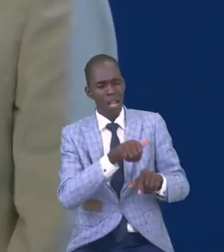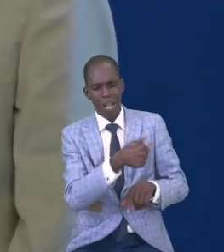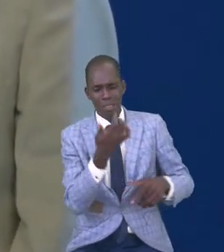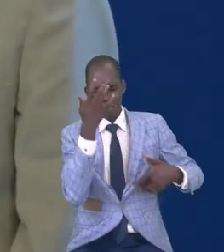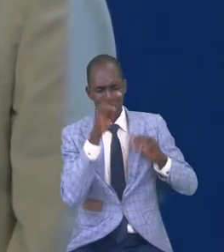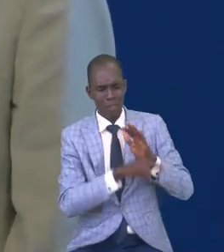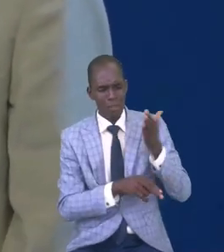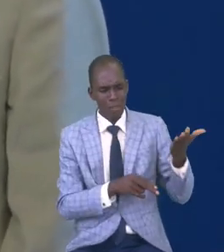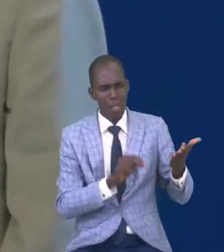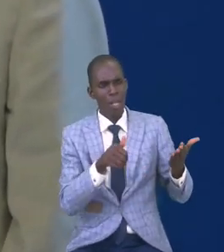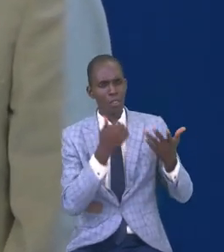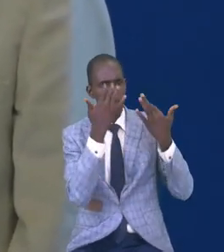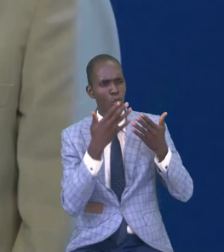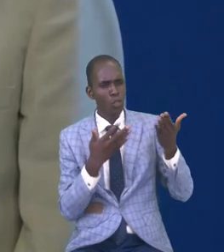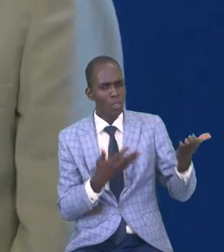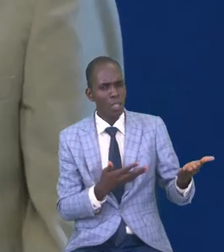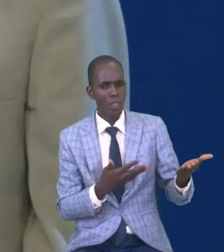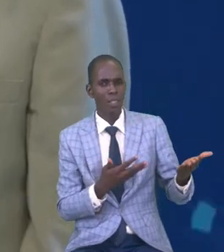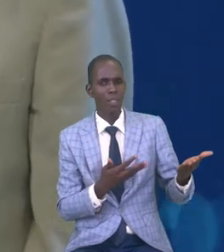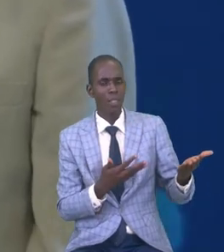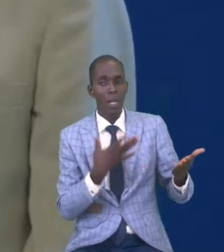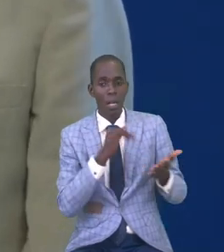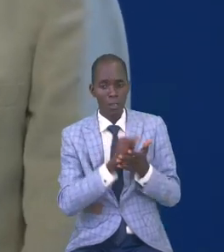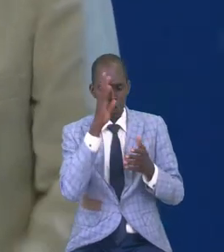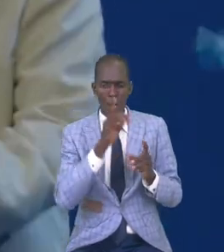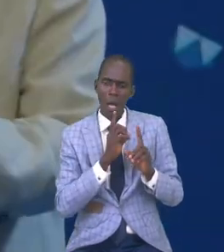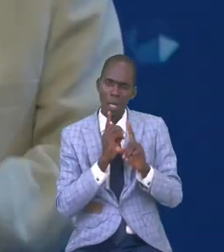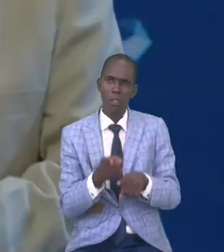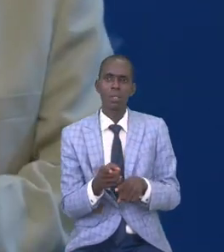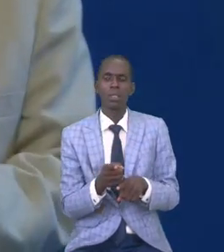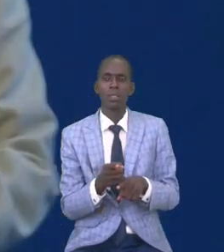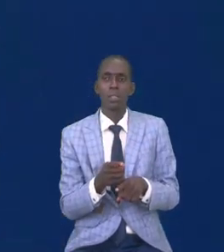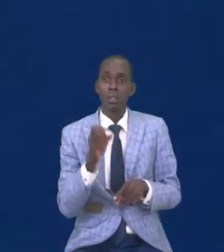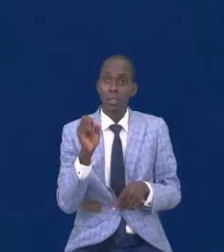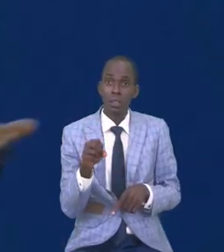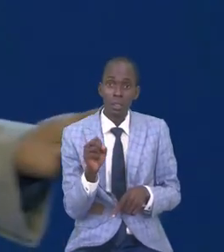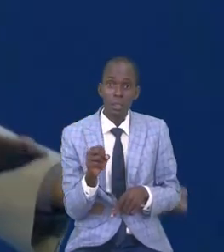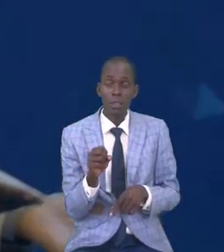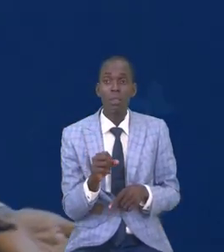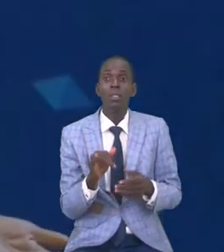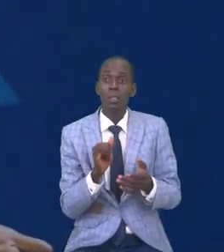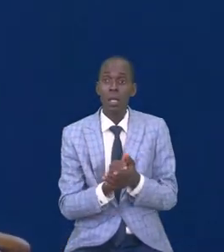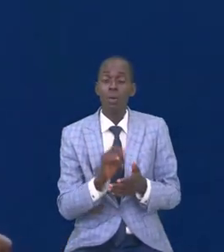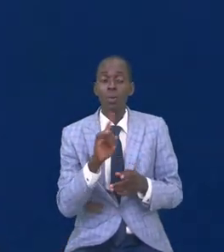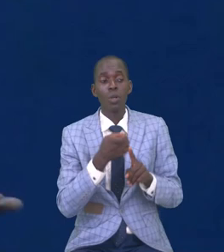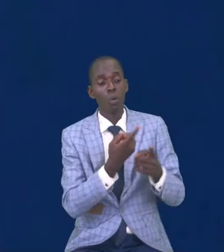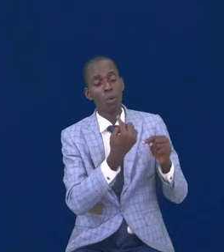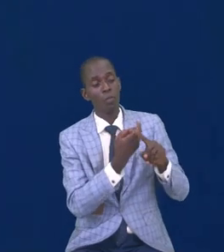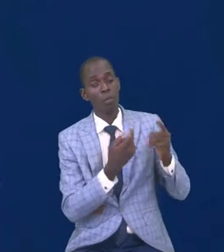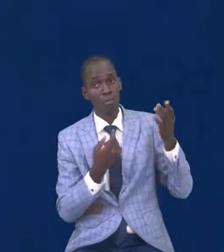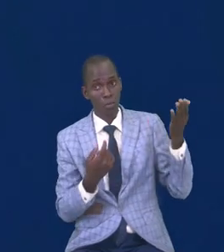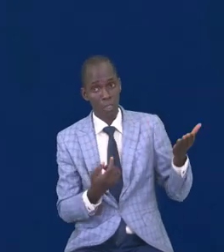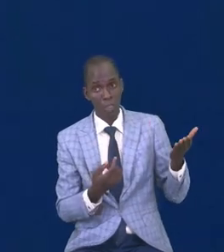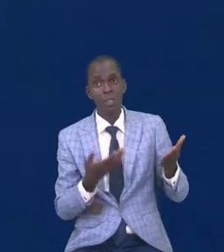Any sorrow there? Any suffering there? The man said, yes. He said, just like where you are coming from here, there are people